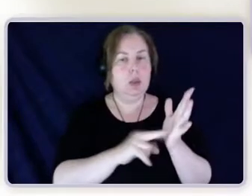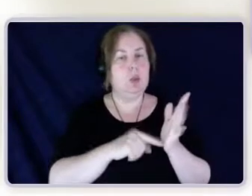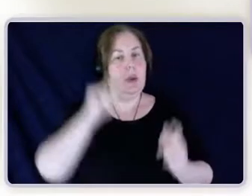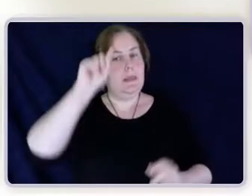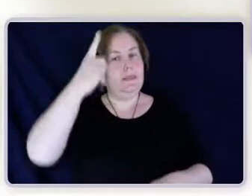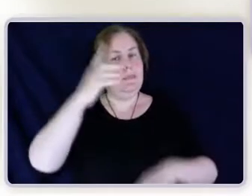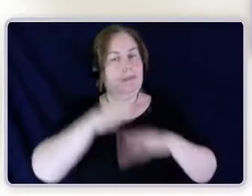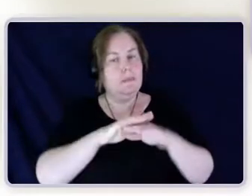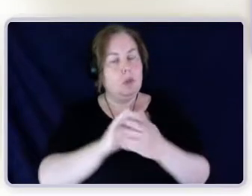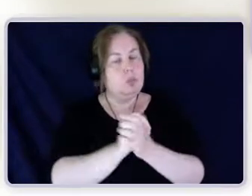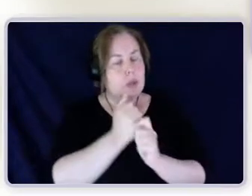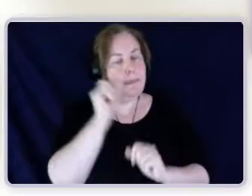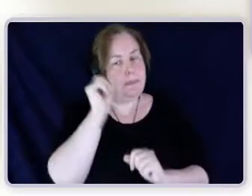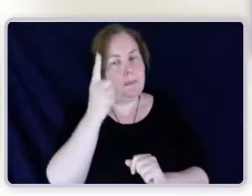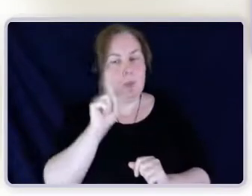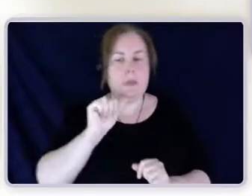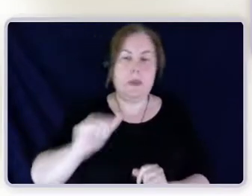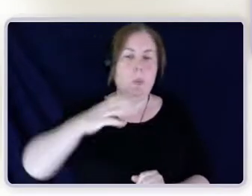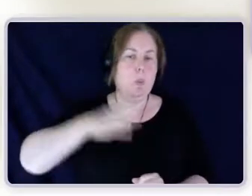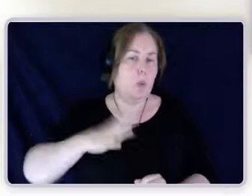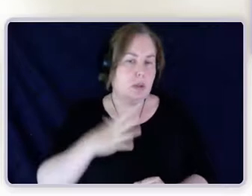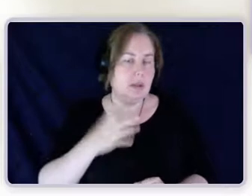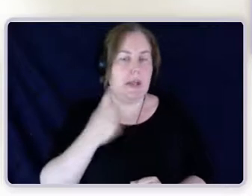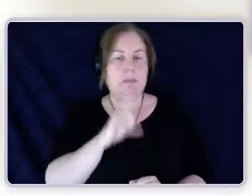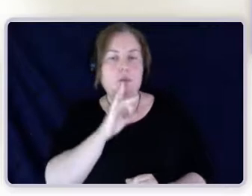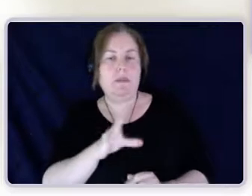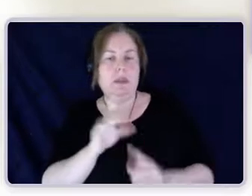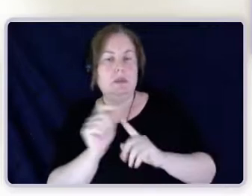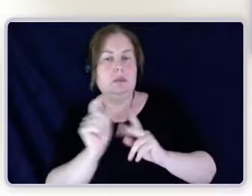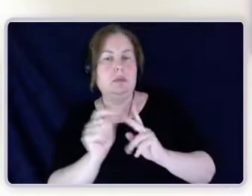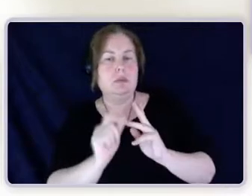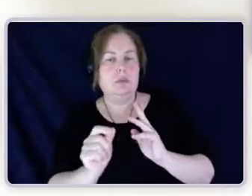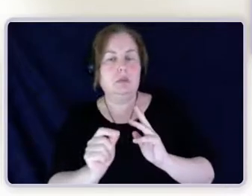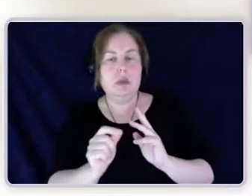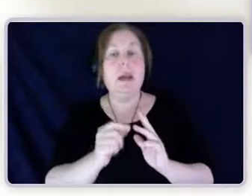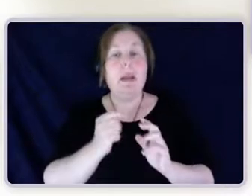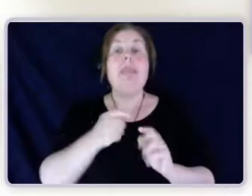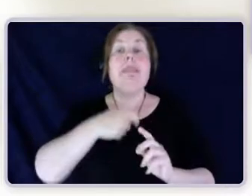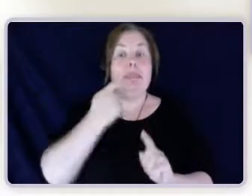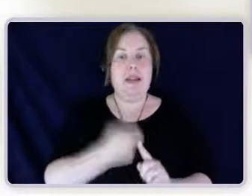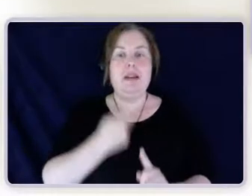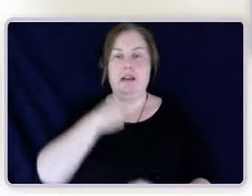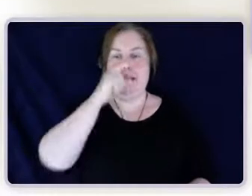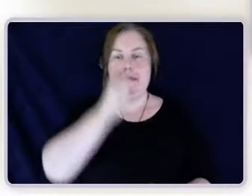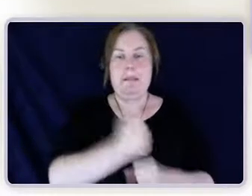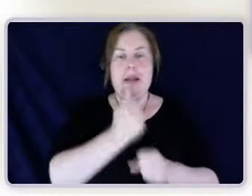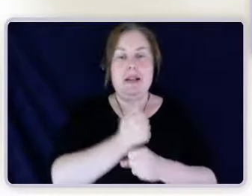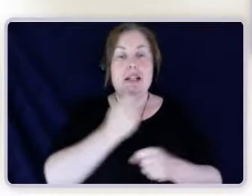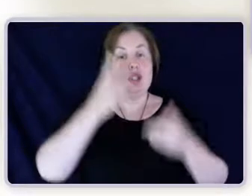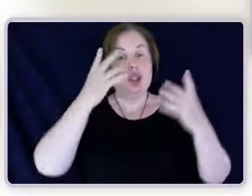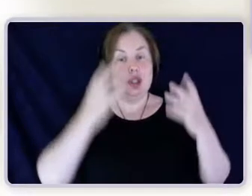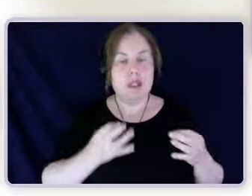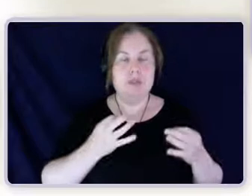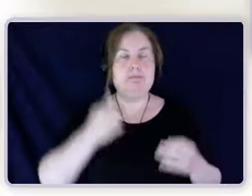their will and preferences so that I can then make a decision about how to support them best. If it turns out that after all of